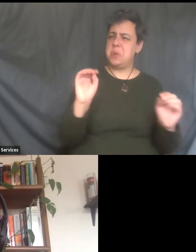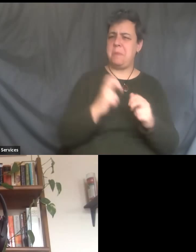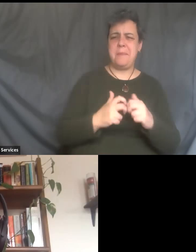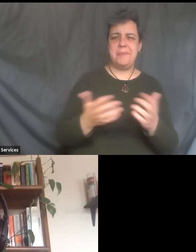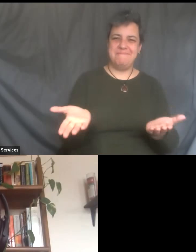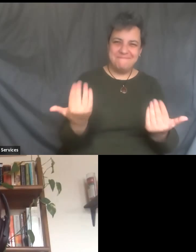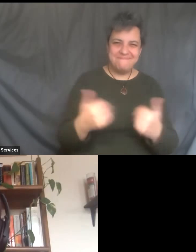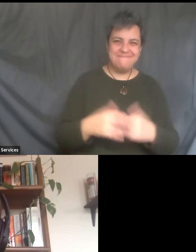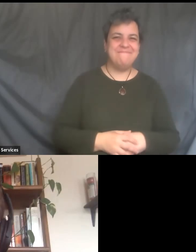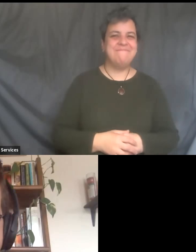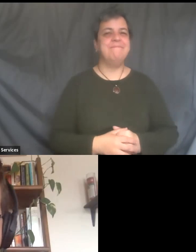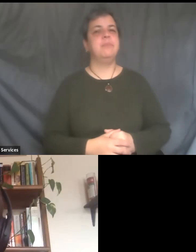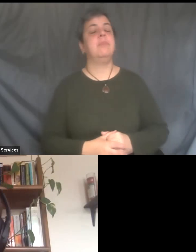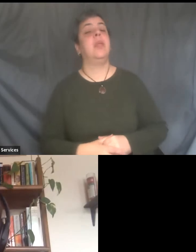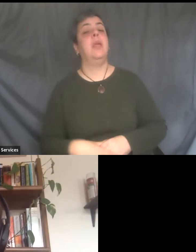All right.